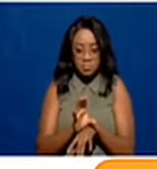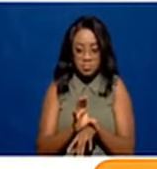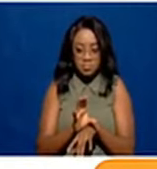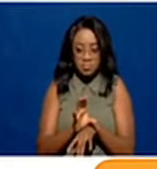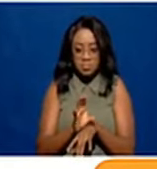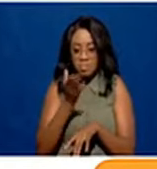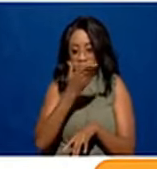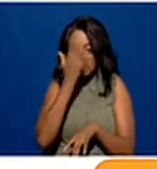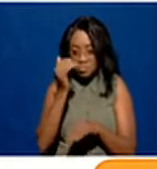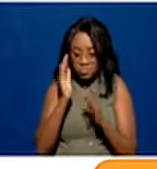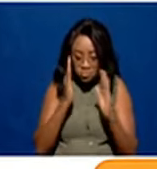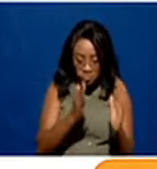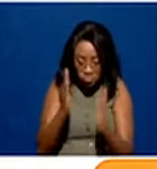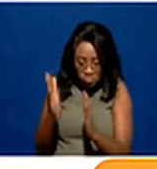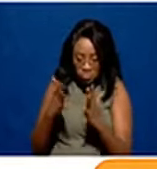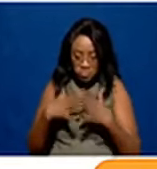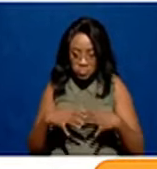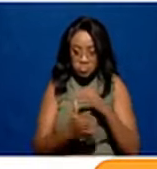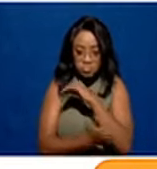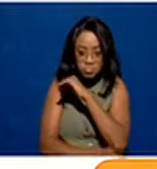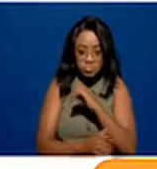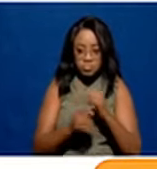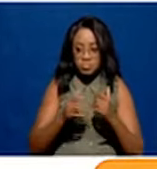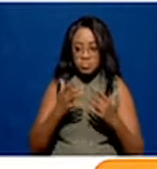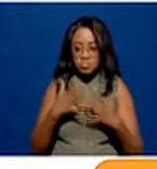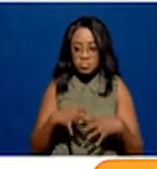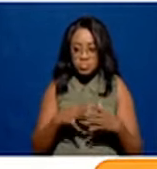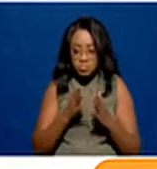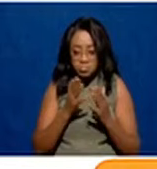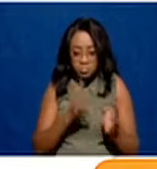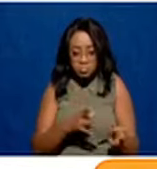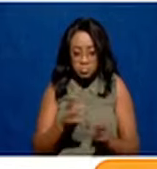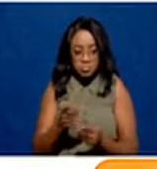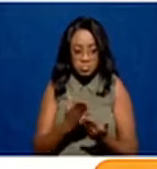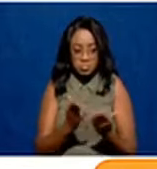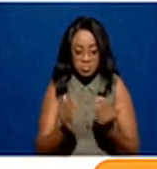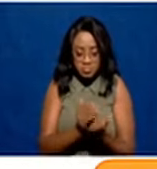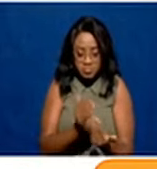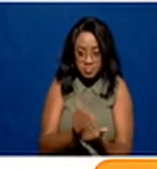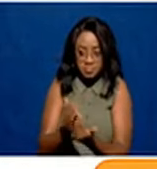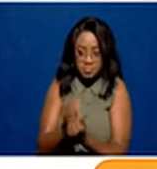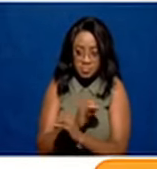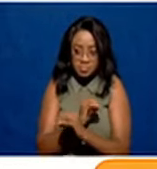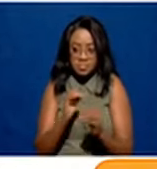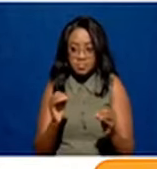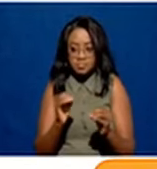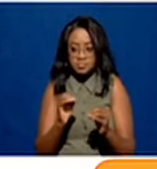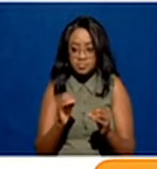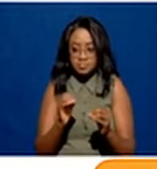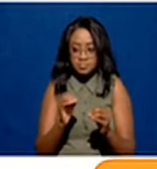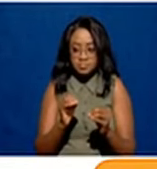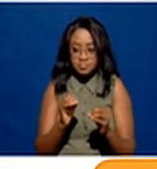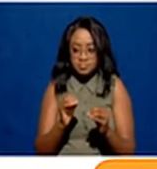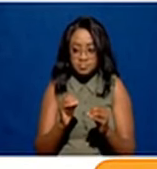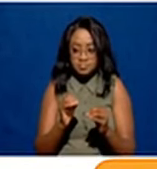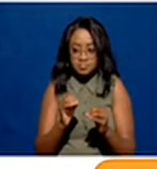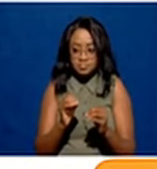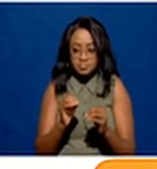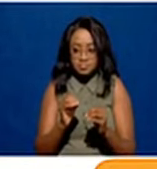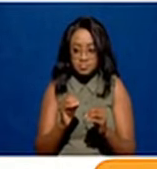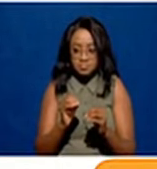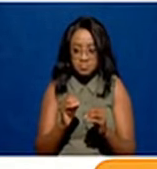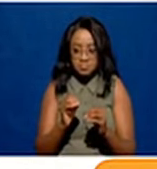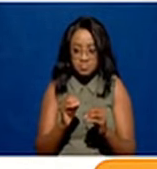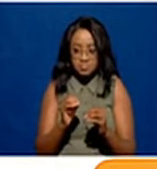the poor man, the needy person, and kind of, you know, dines with the kings or goes very close to